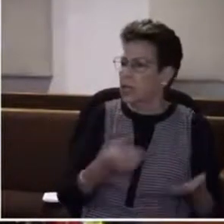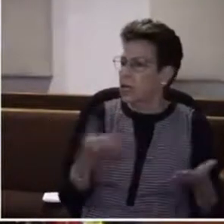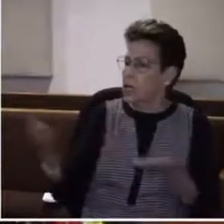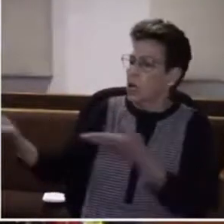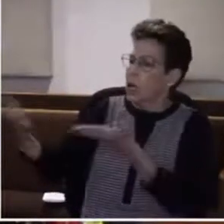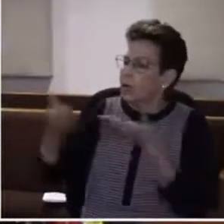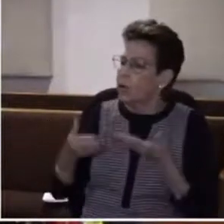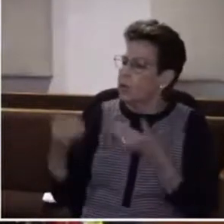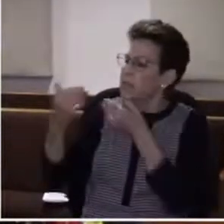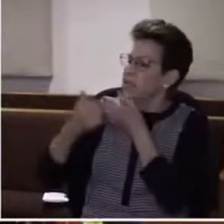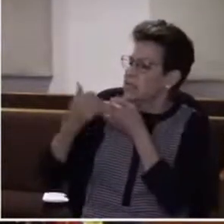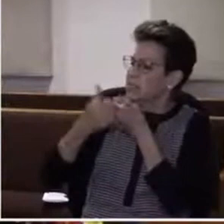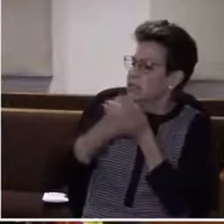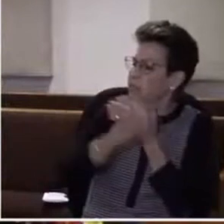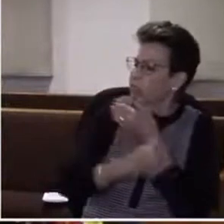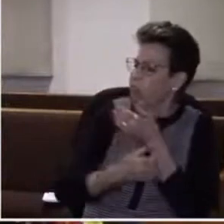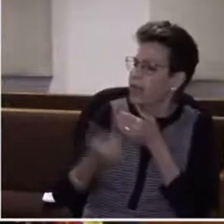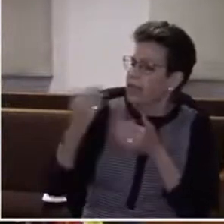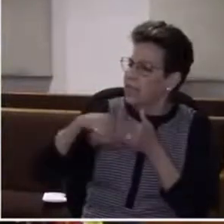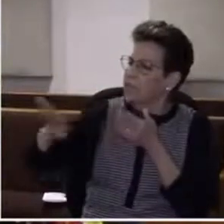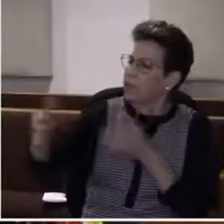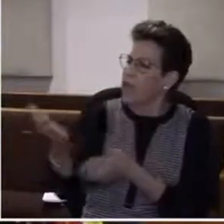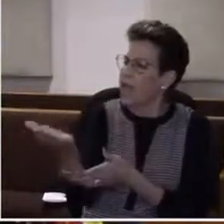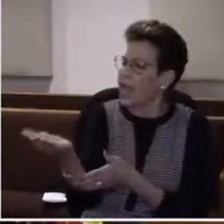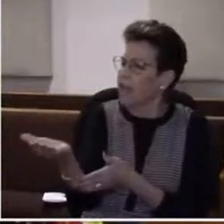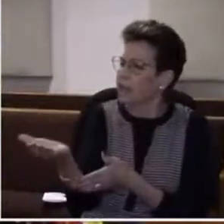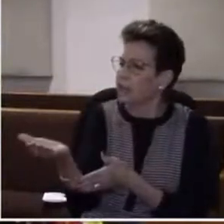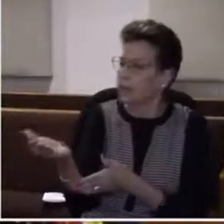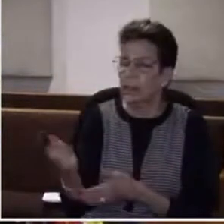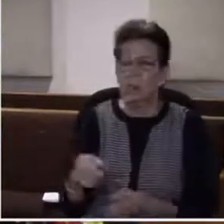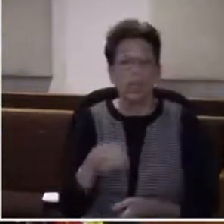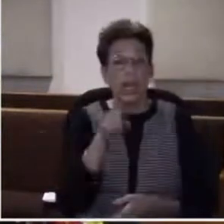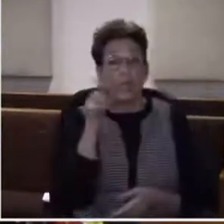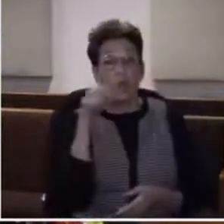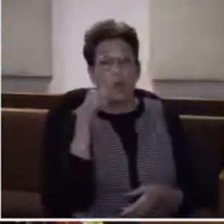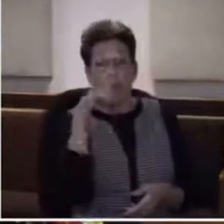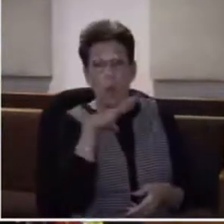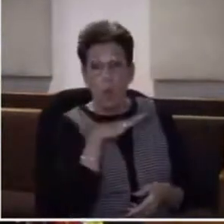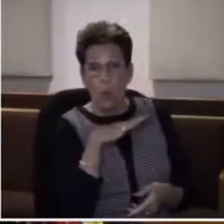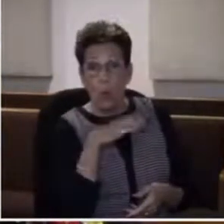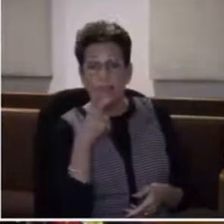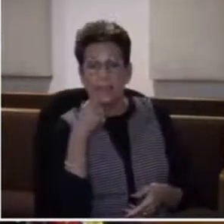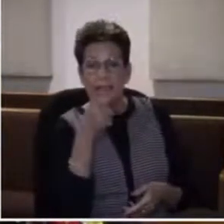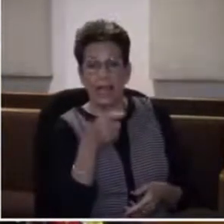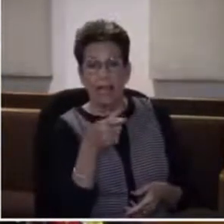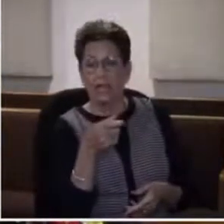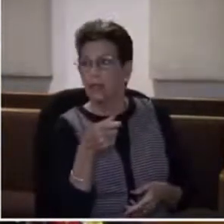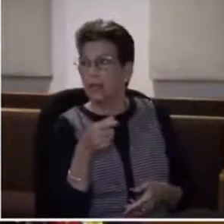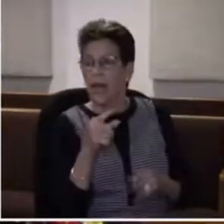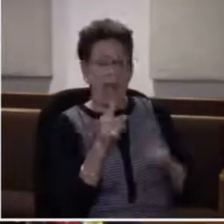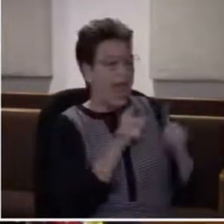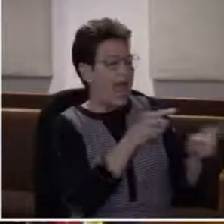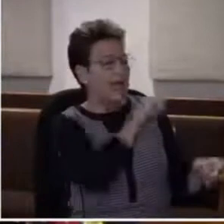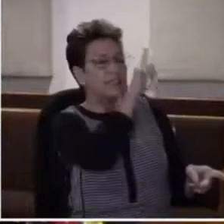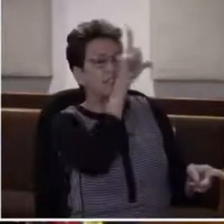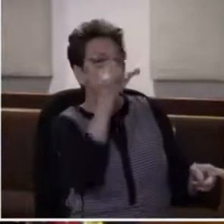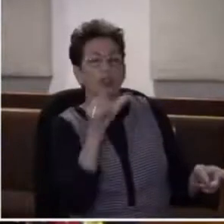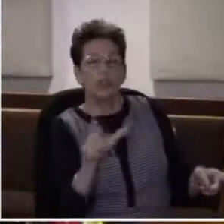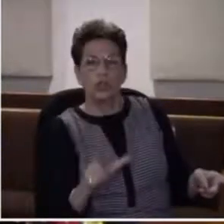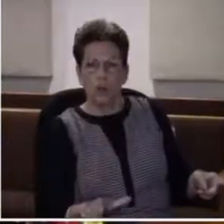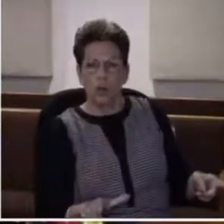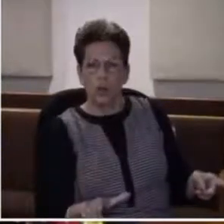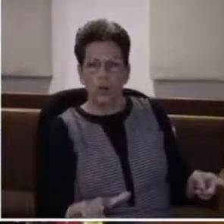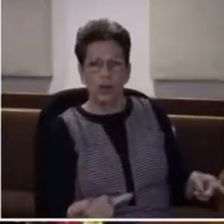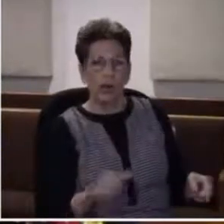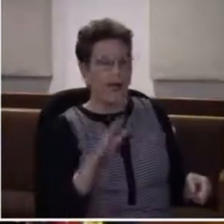morsel of bread in thine hand. She said, as the Lord